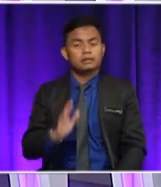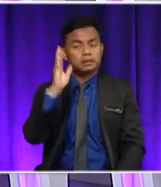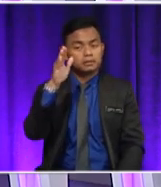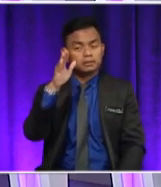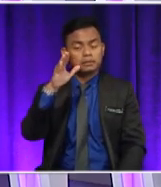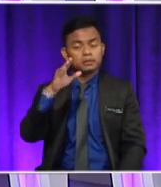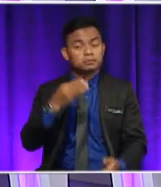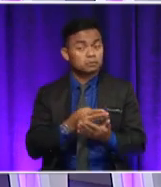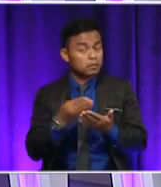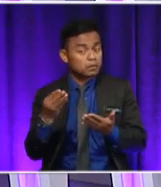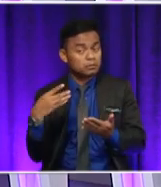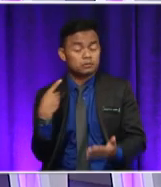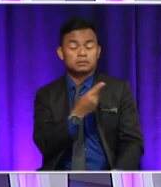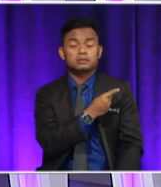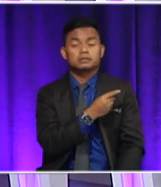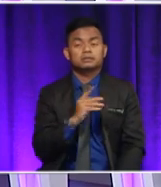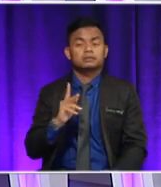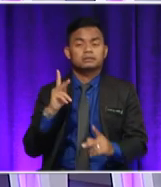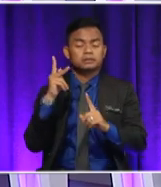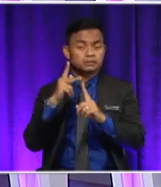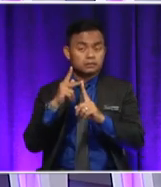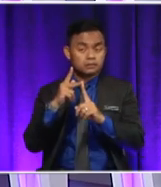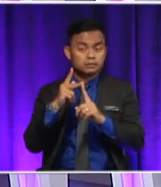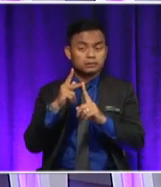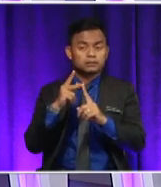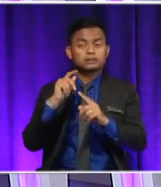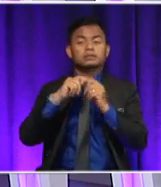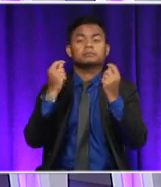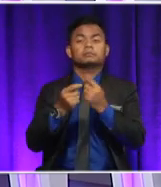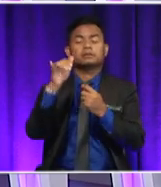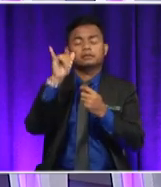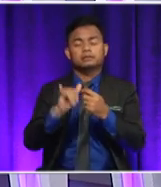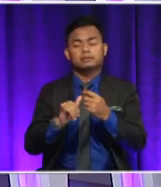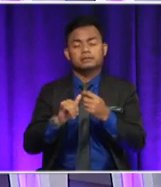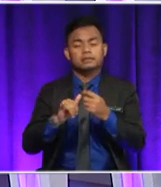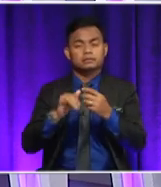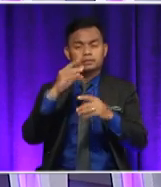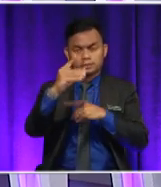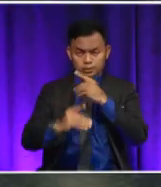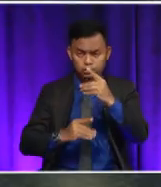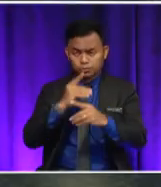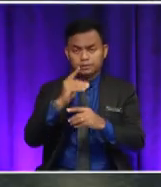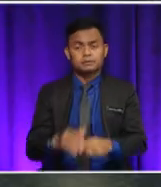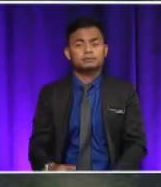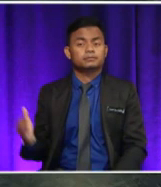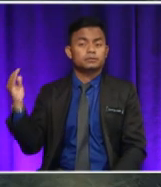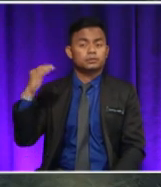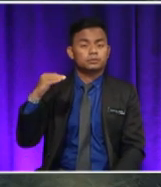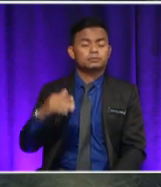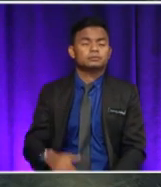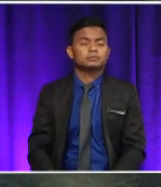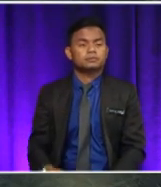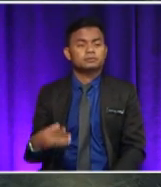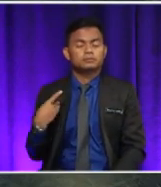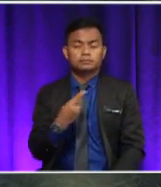journey away, which is globetrotting, walking the Amazon. Interesting? Teacher Liana, shall we start with